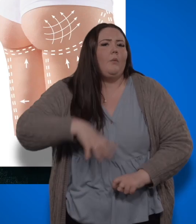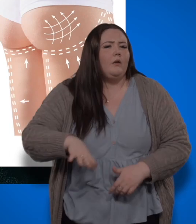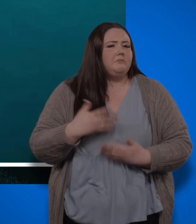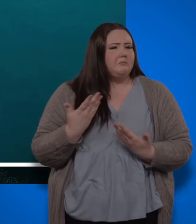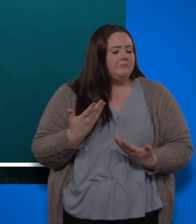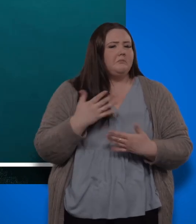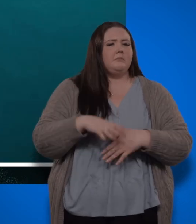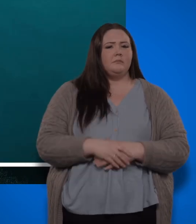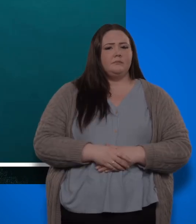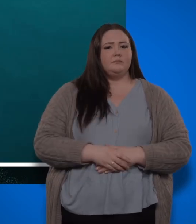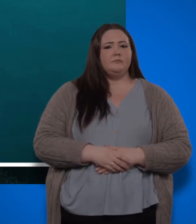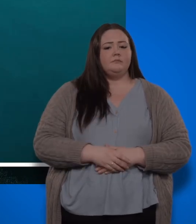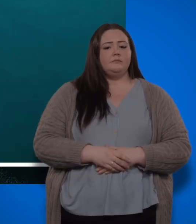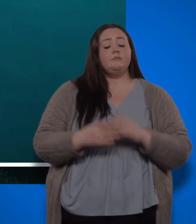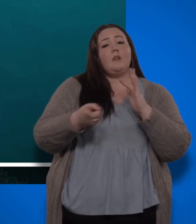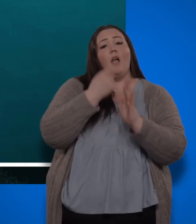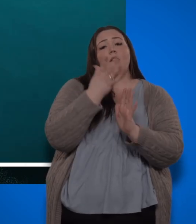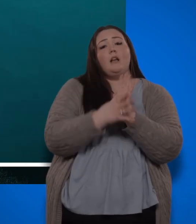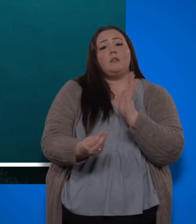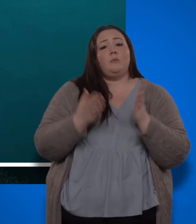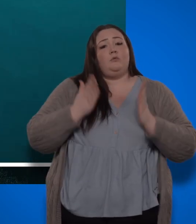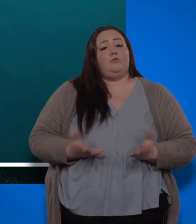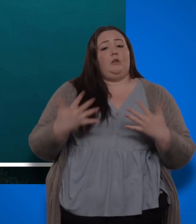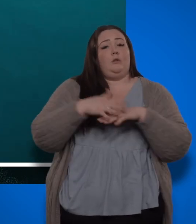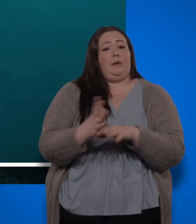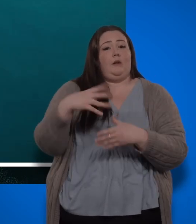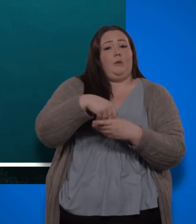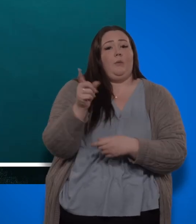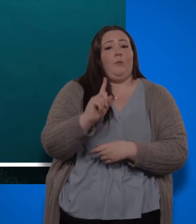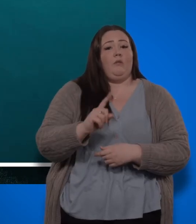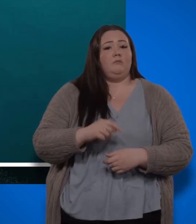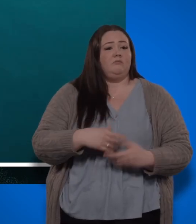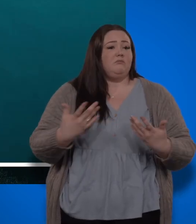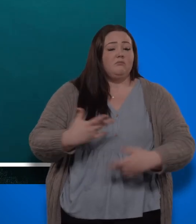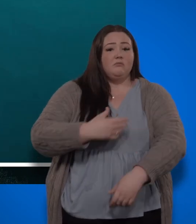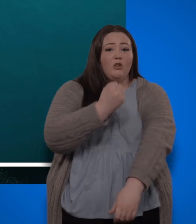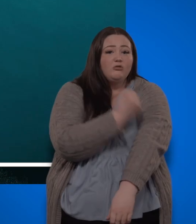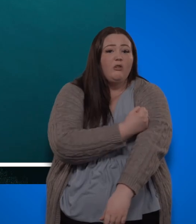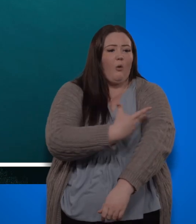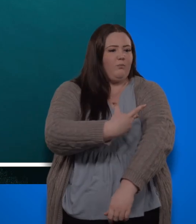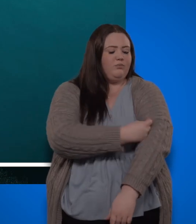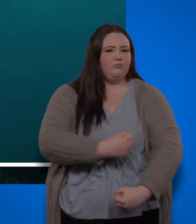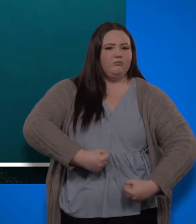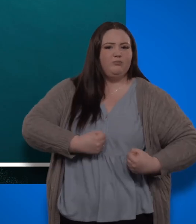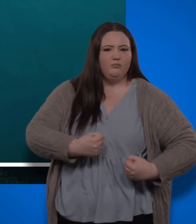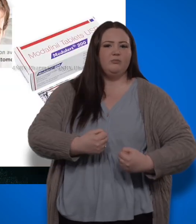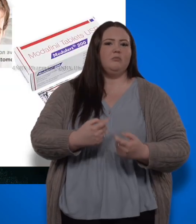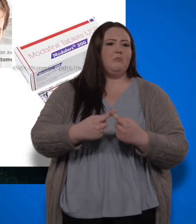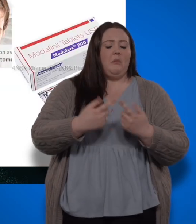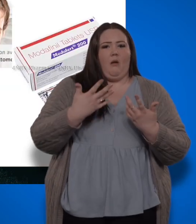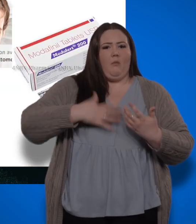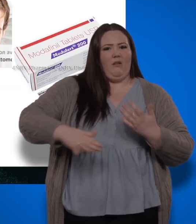transhumanism, including drug and genetic doping to increase physical athletic strength, mood and